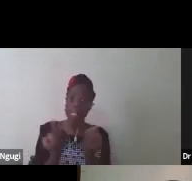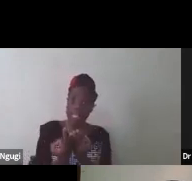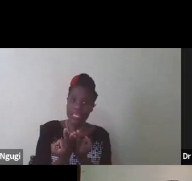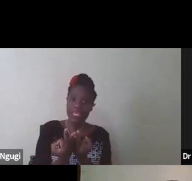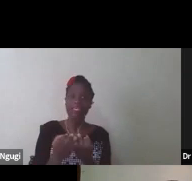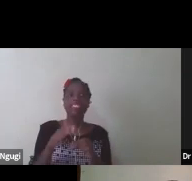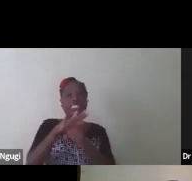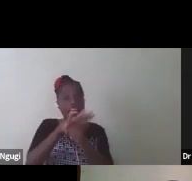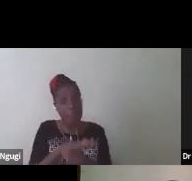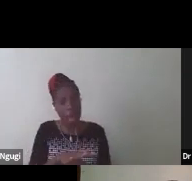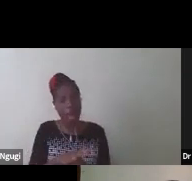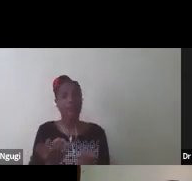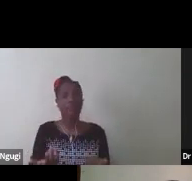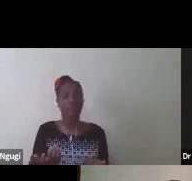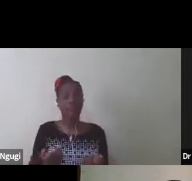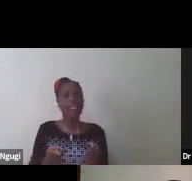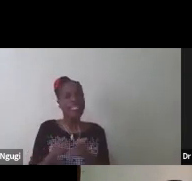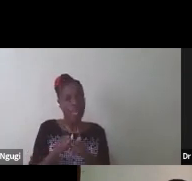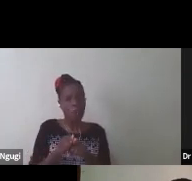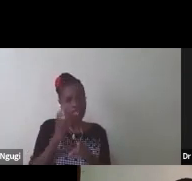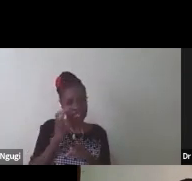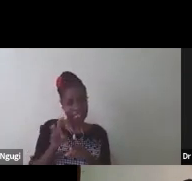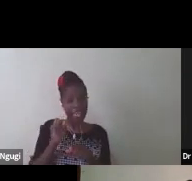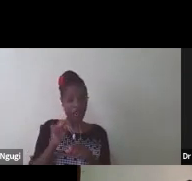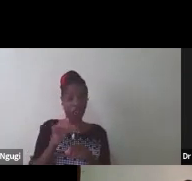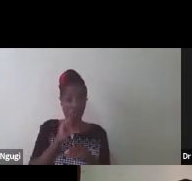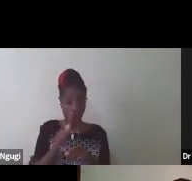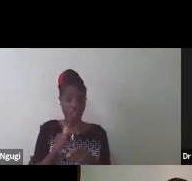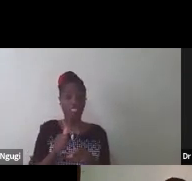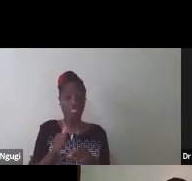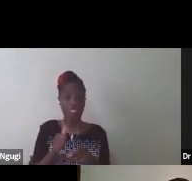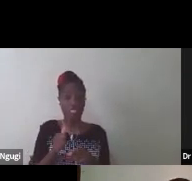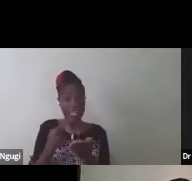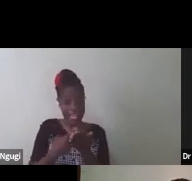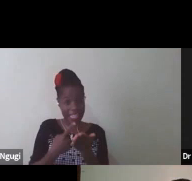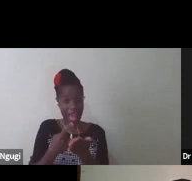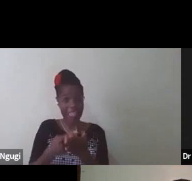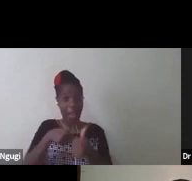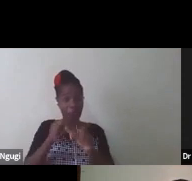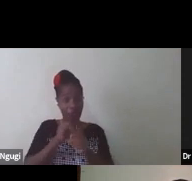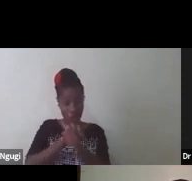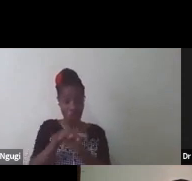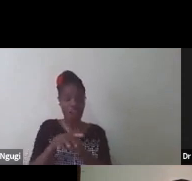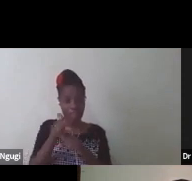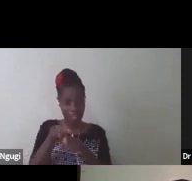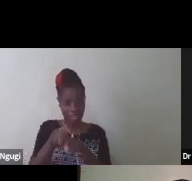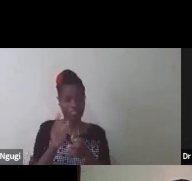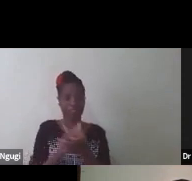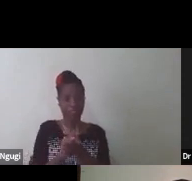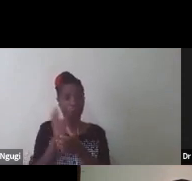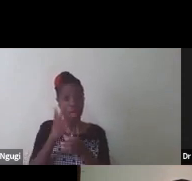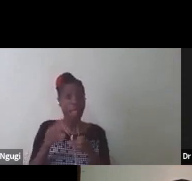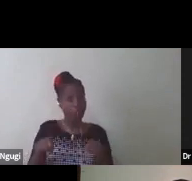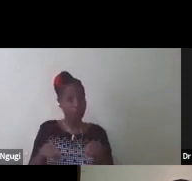COVID. And we realized if we don't bring this conversation, we'll be going through a more